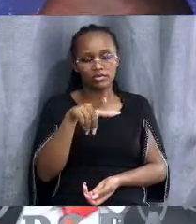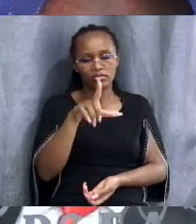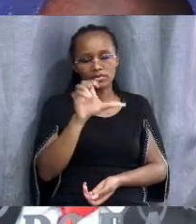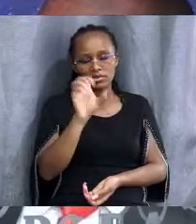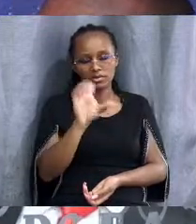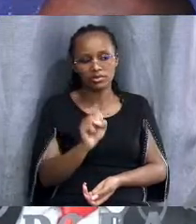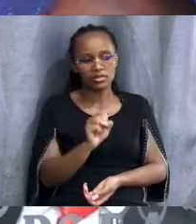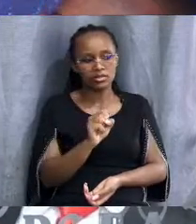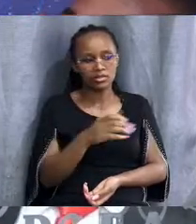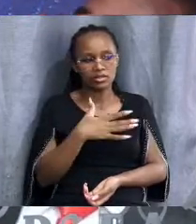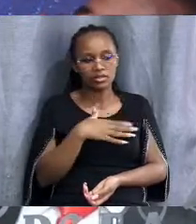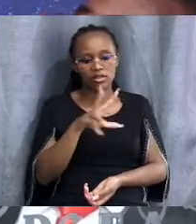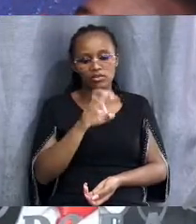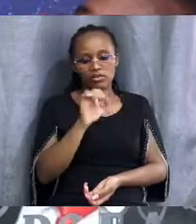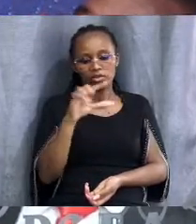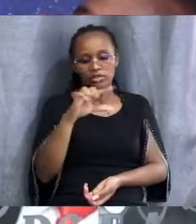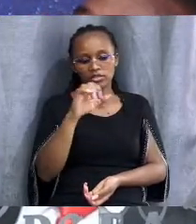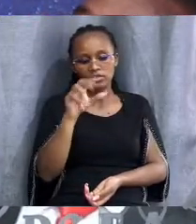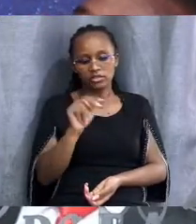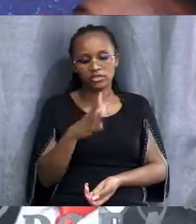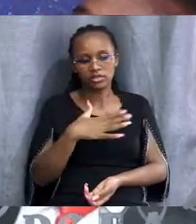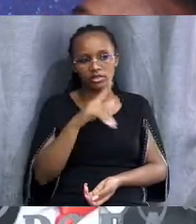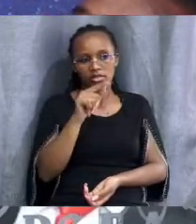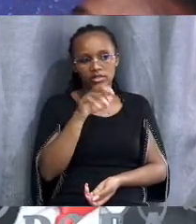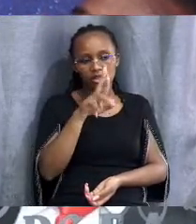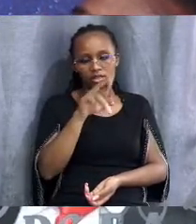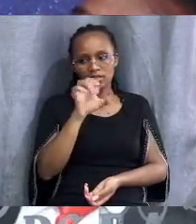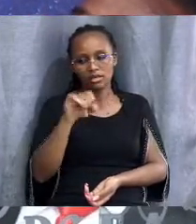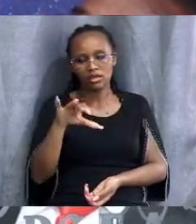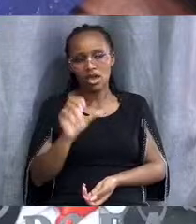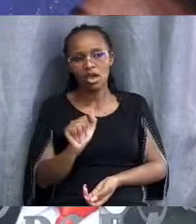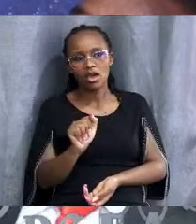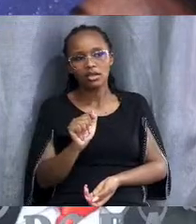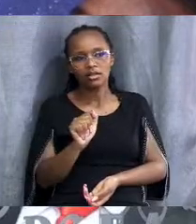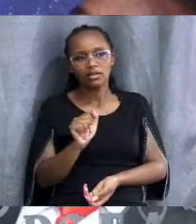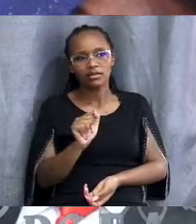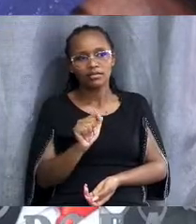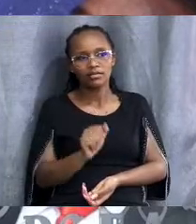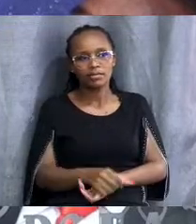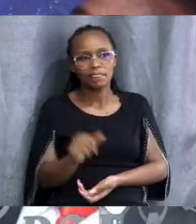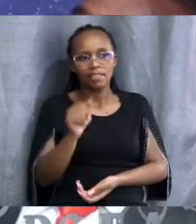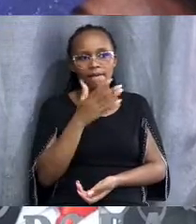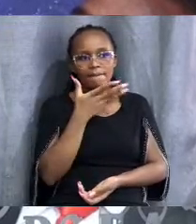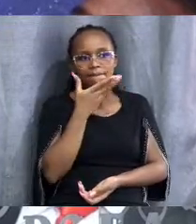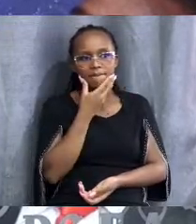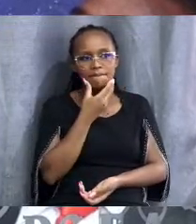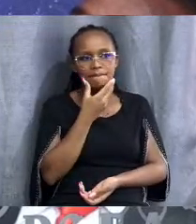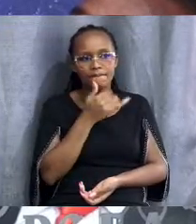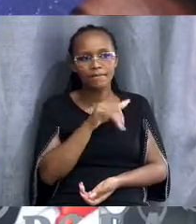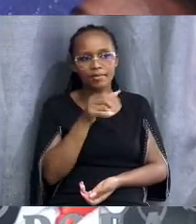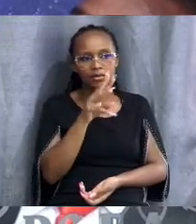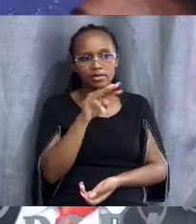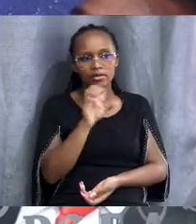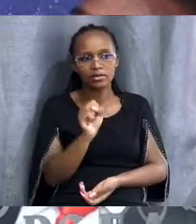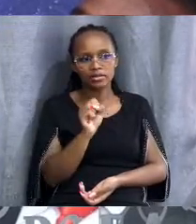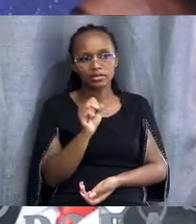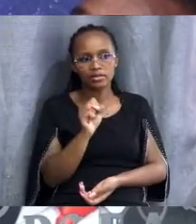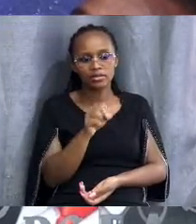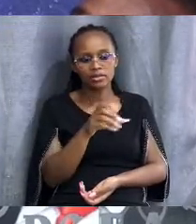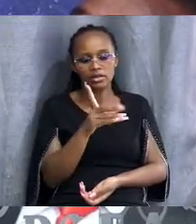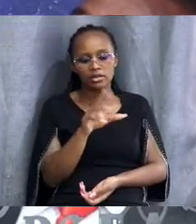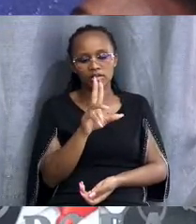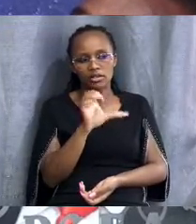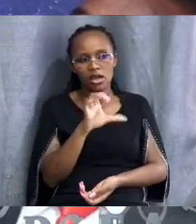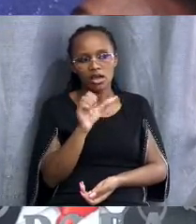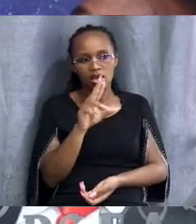Irene Virginia, Elizabeth Teresia Sarah. Grandfathers are James Kiarie, Duncan